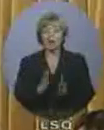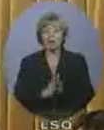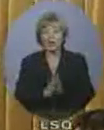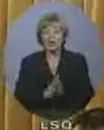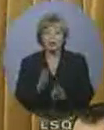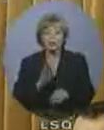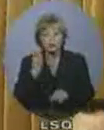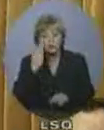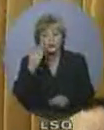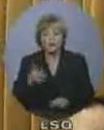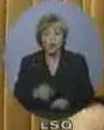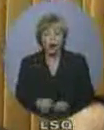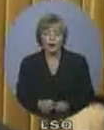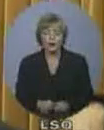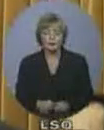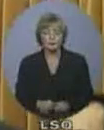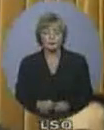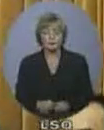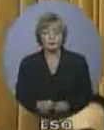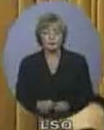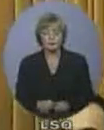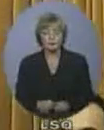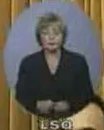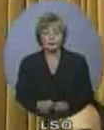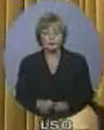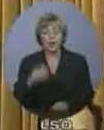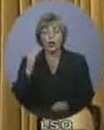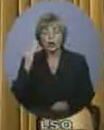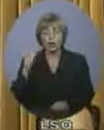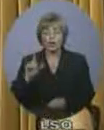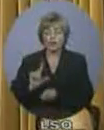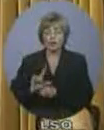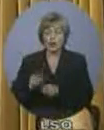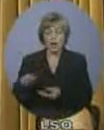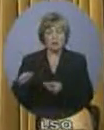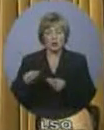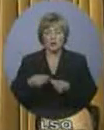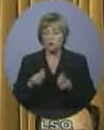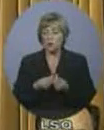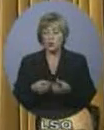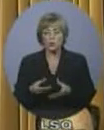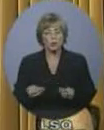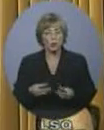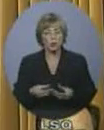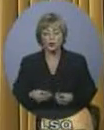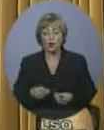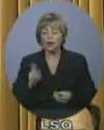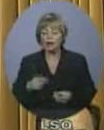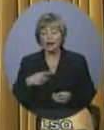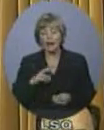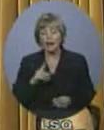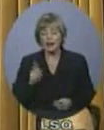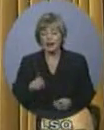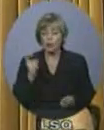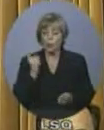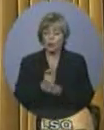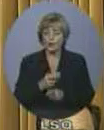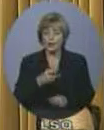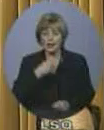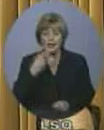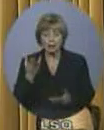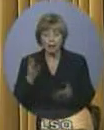Speaker, the Liberal leader offers very few solutions when it comes to getting tough on crime. He panders to the drug users